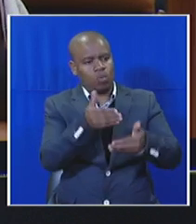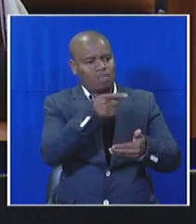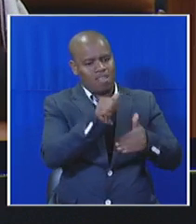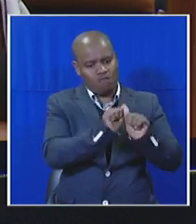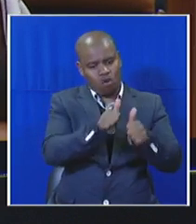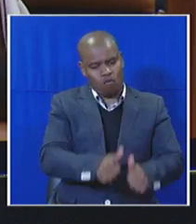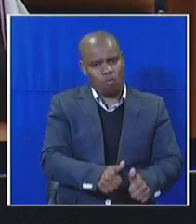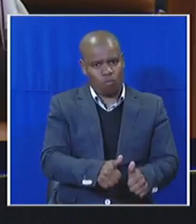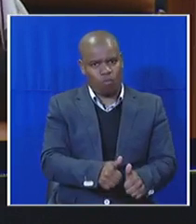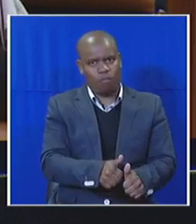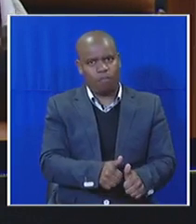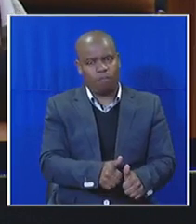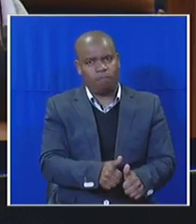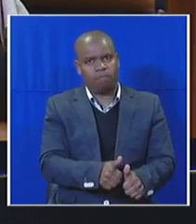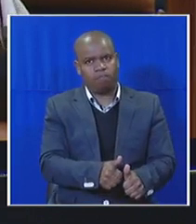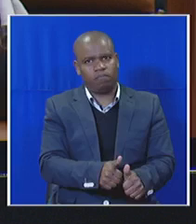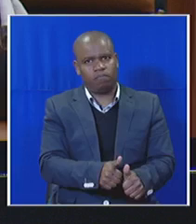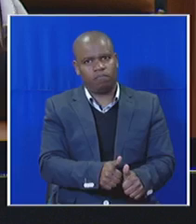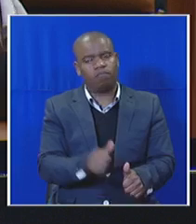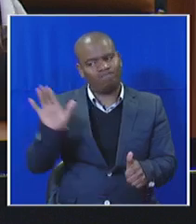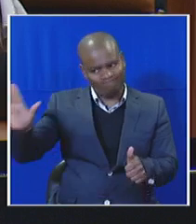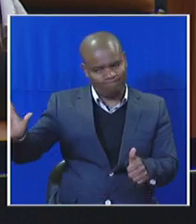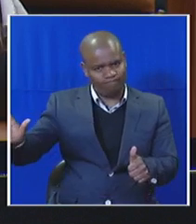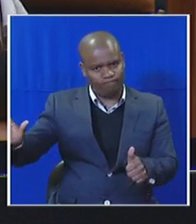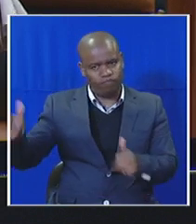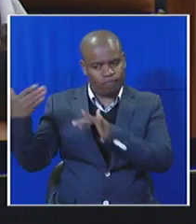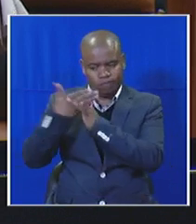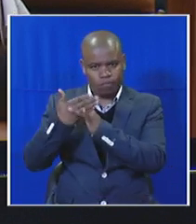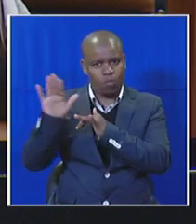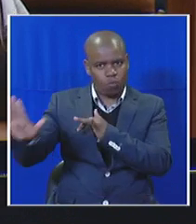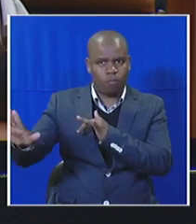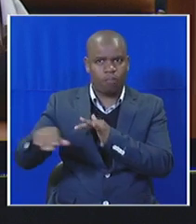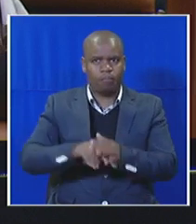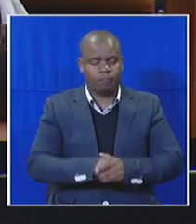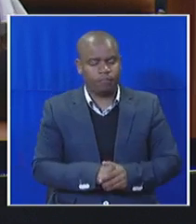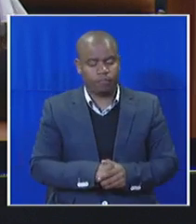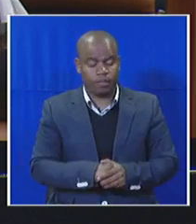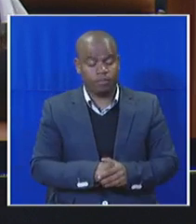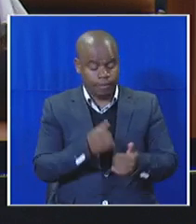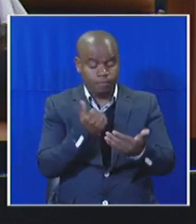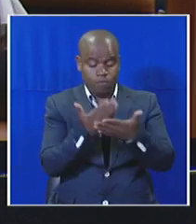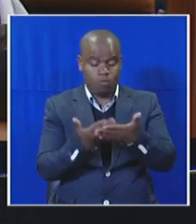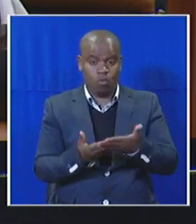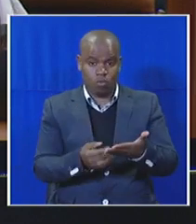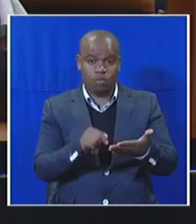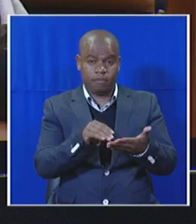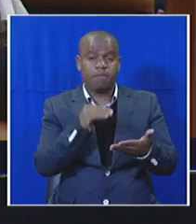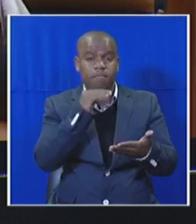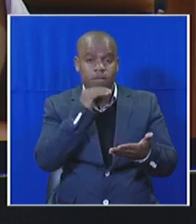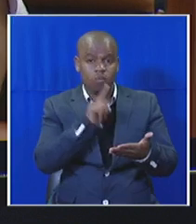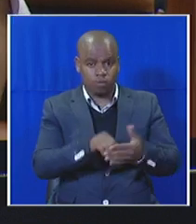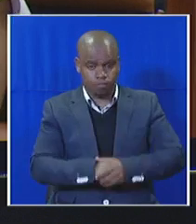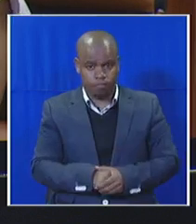followed. That is, hold on. That is what I